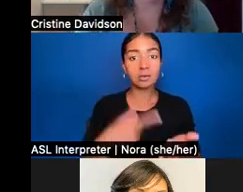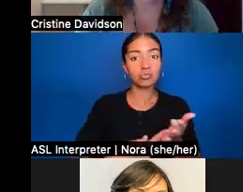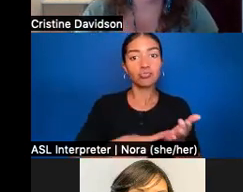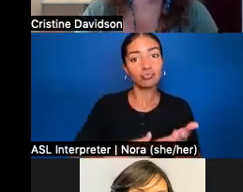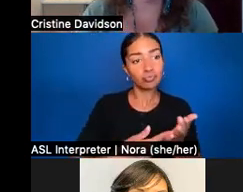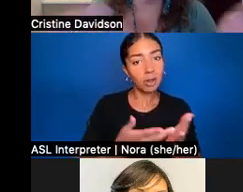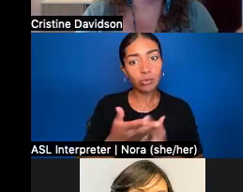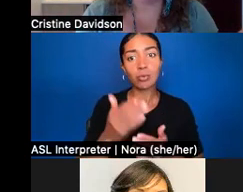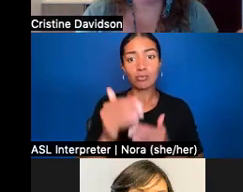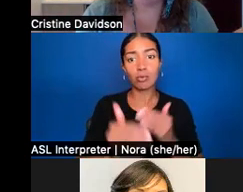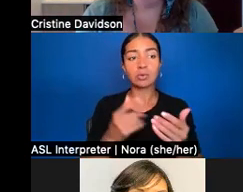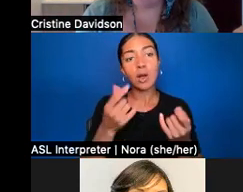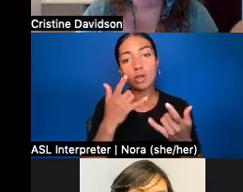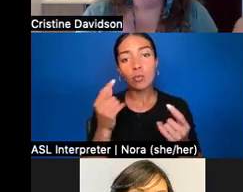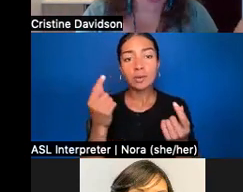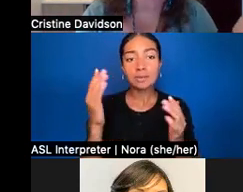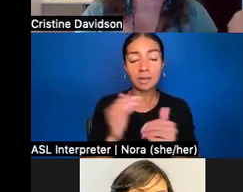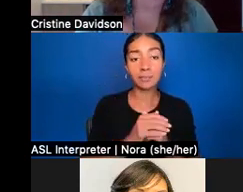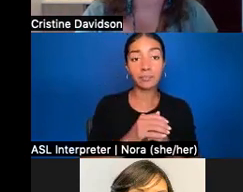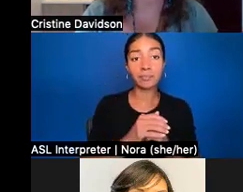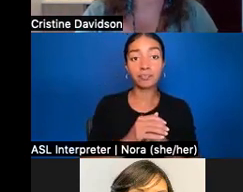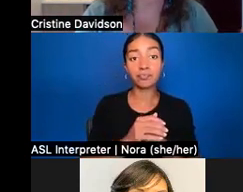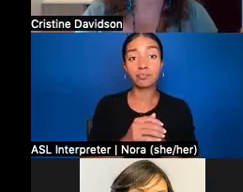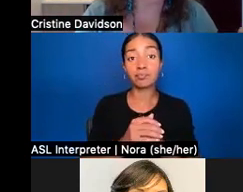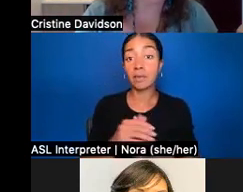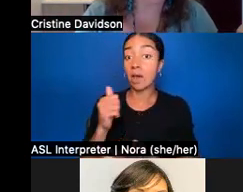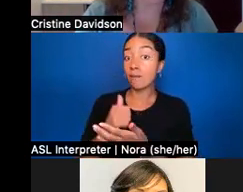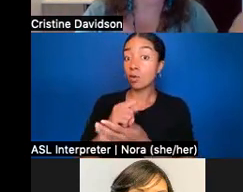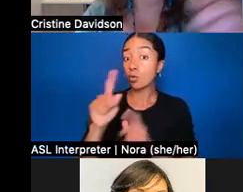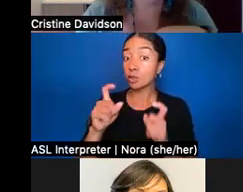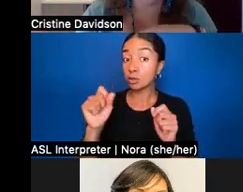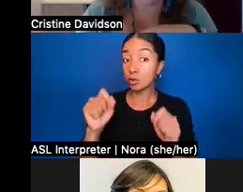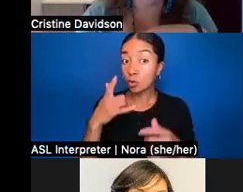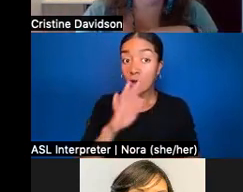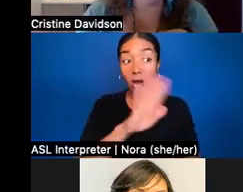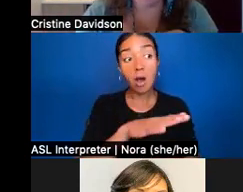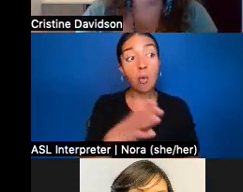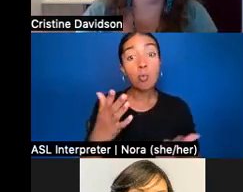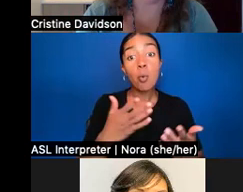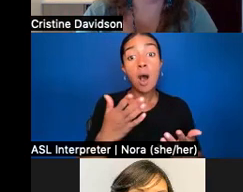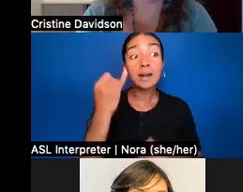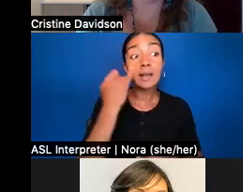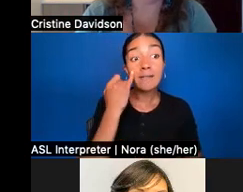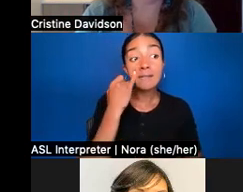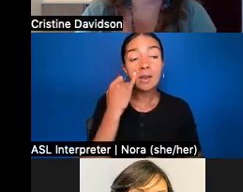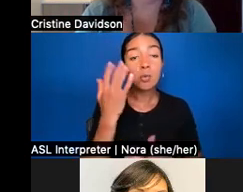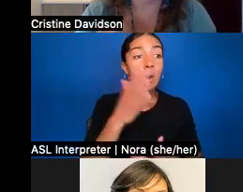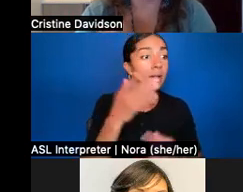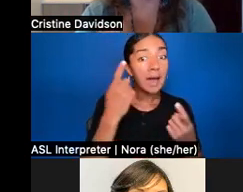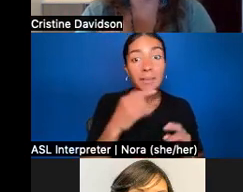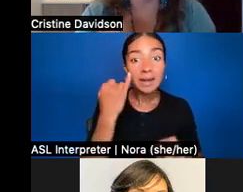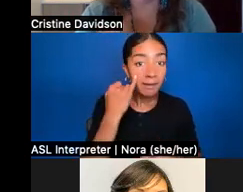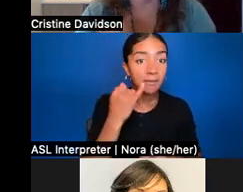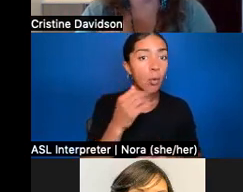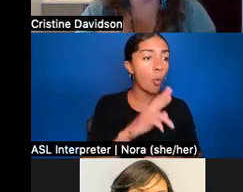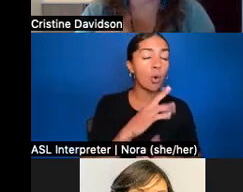Some helpful questions could be, well, what would happen if, you know, or, you know, what would be helpful if,